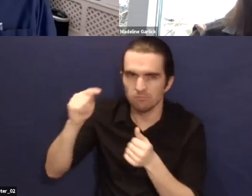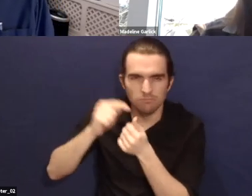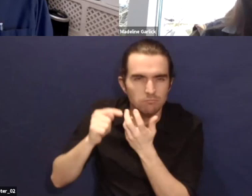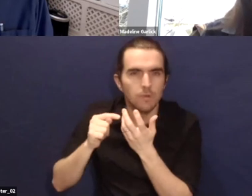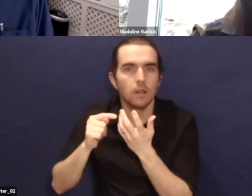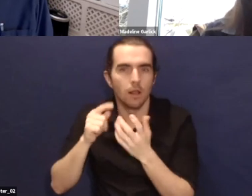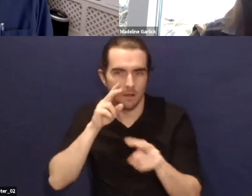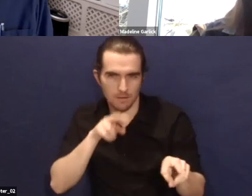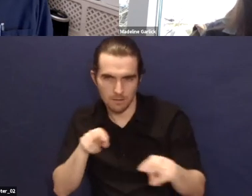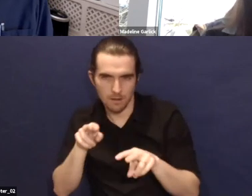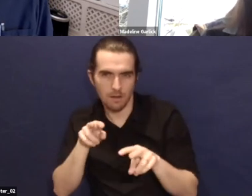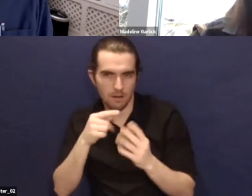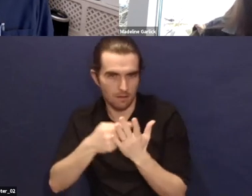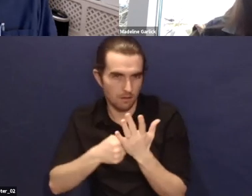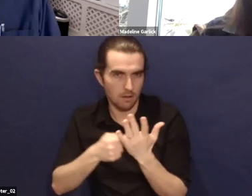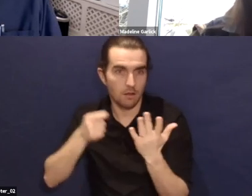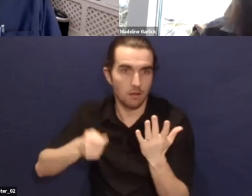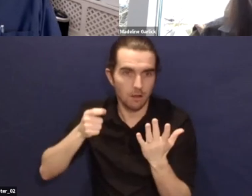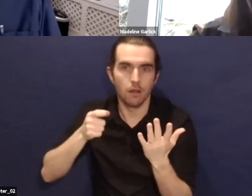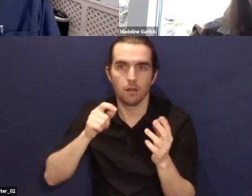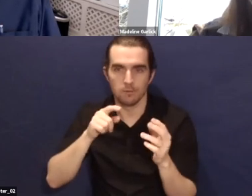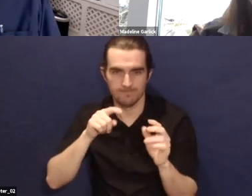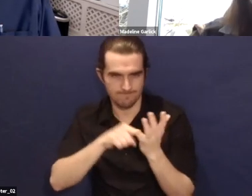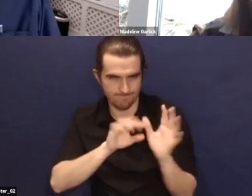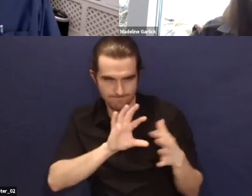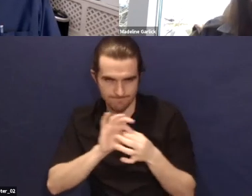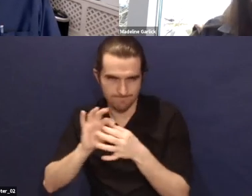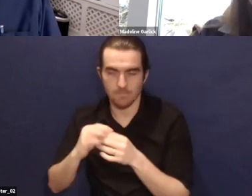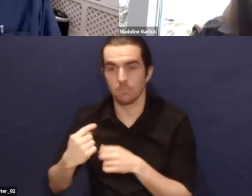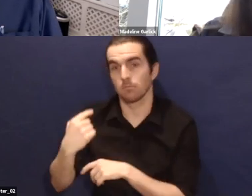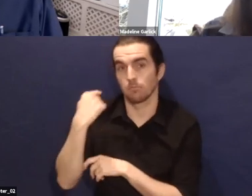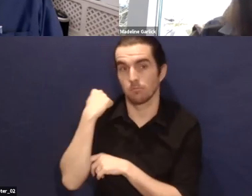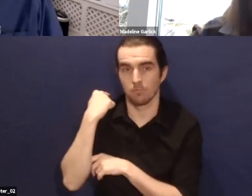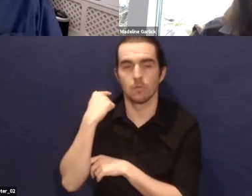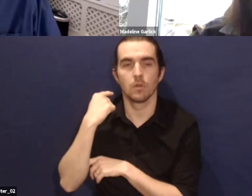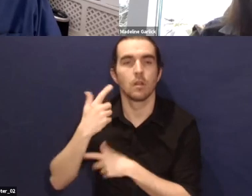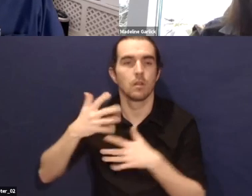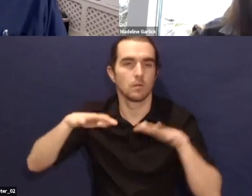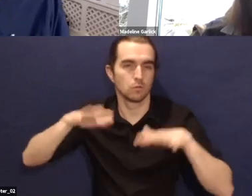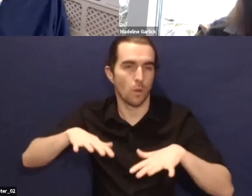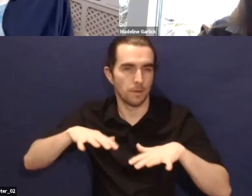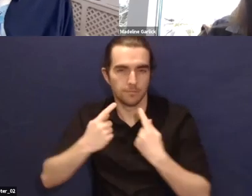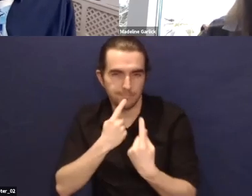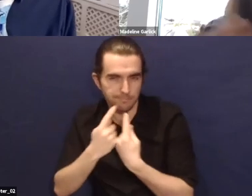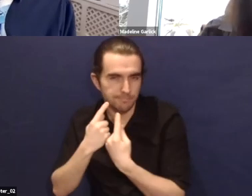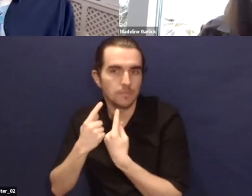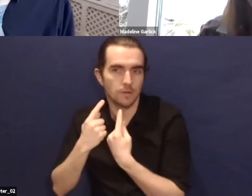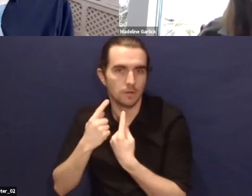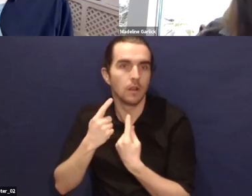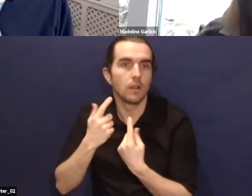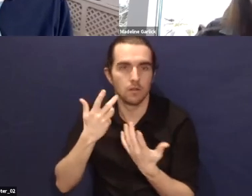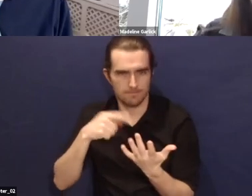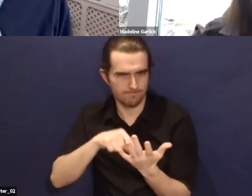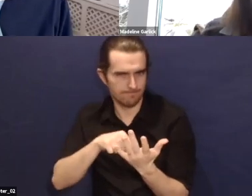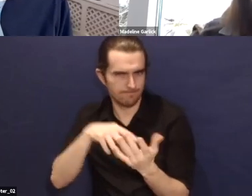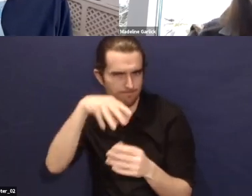where climate and disaster interact with conflict, violence, persecution, and other factors, which mean that refugee